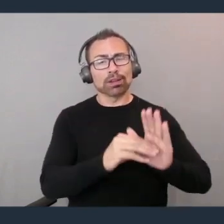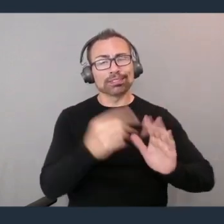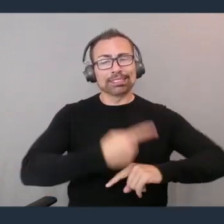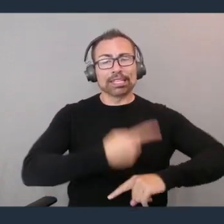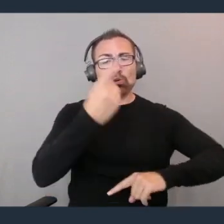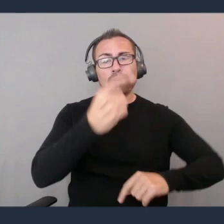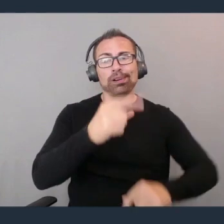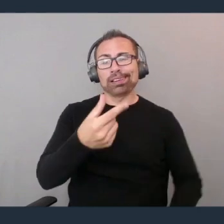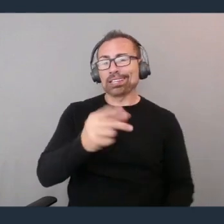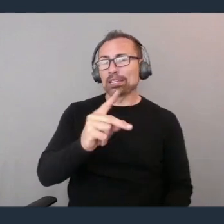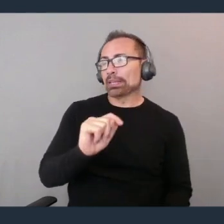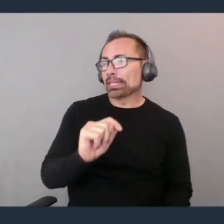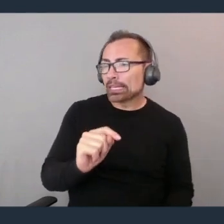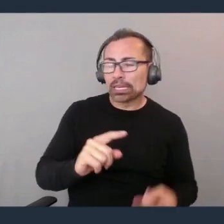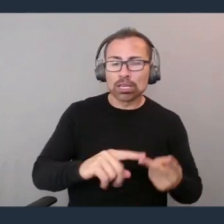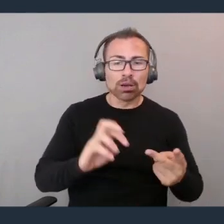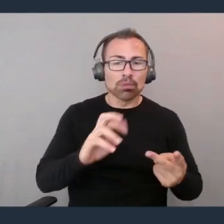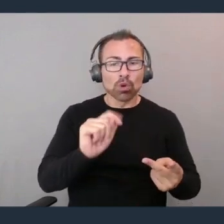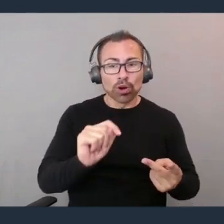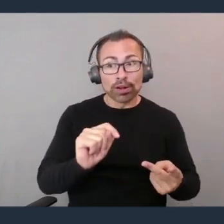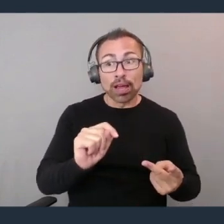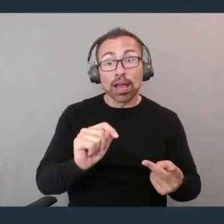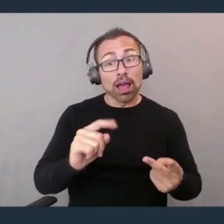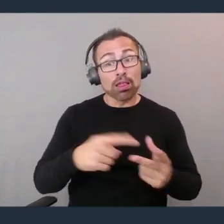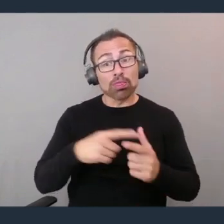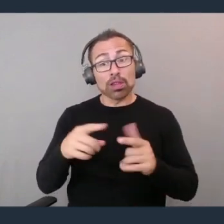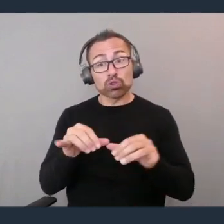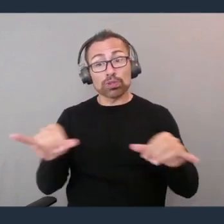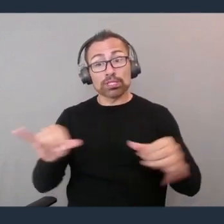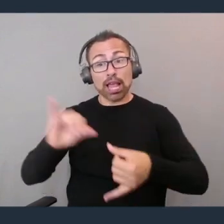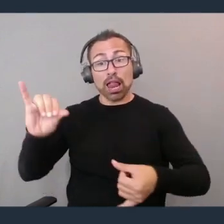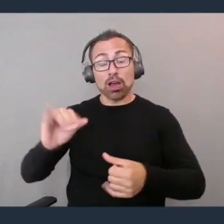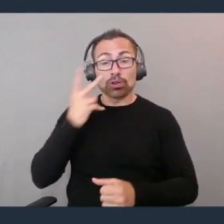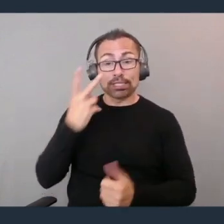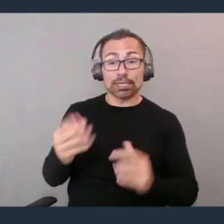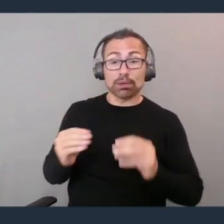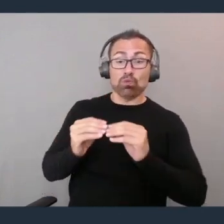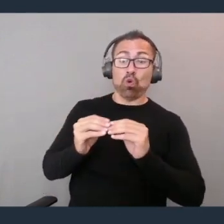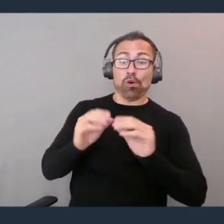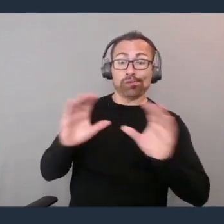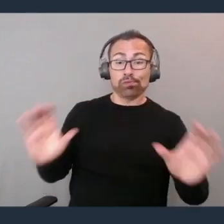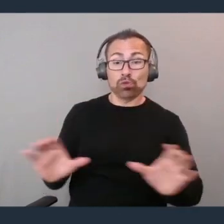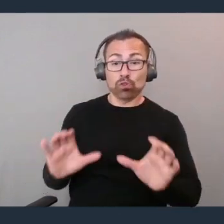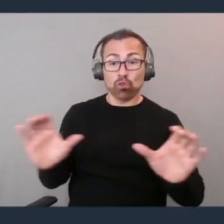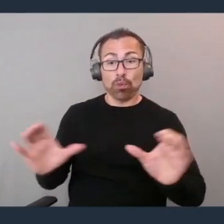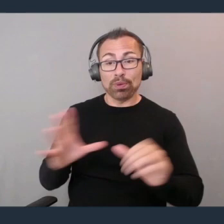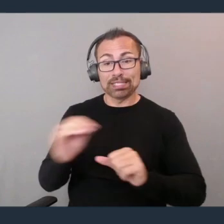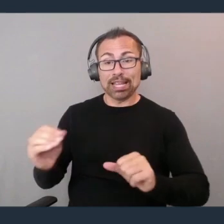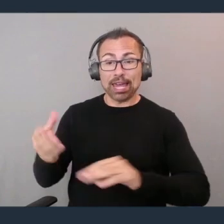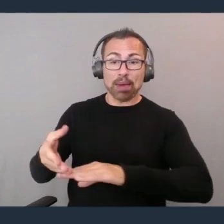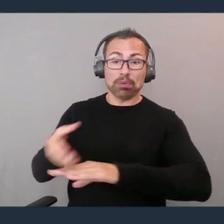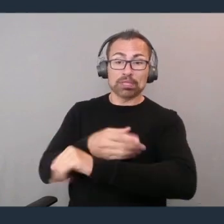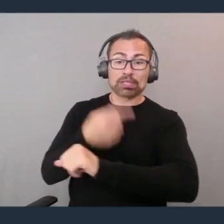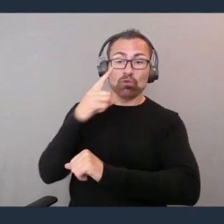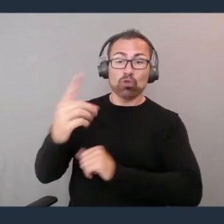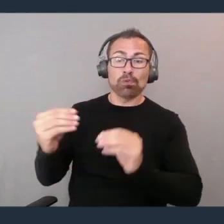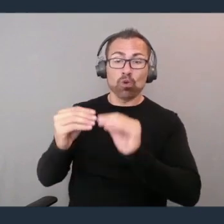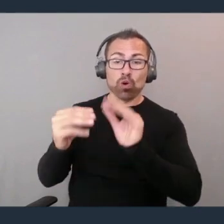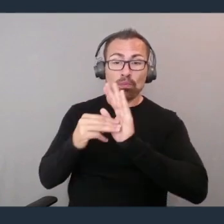BERT models, and then as we scale out, you'll see more performance and also optimization for more models in the future.